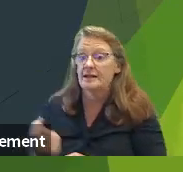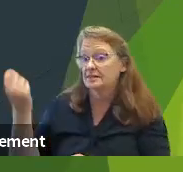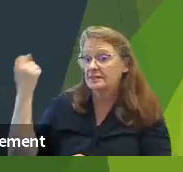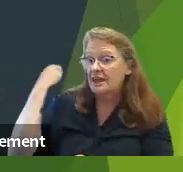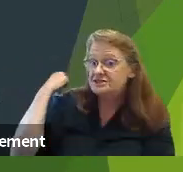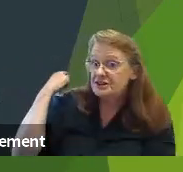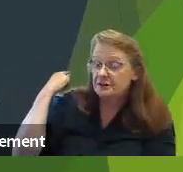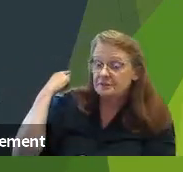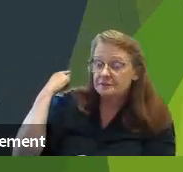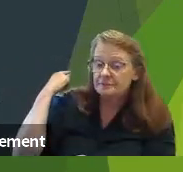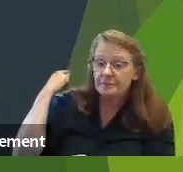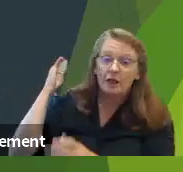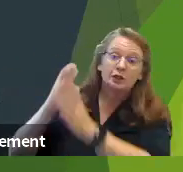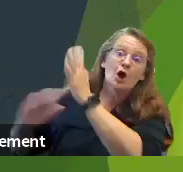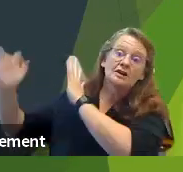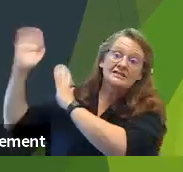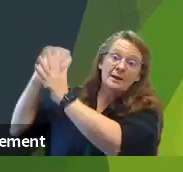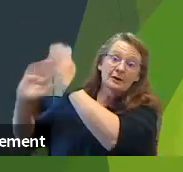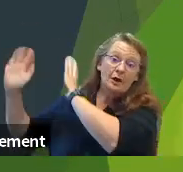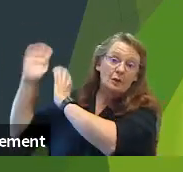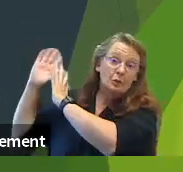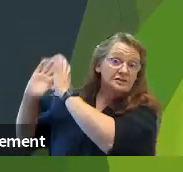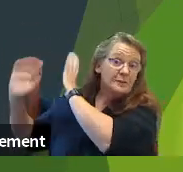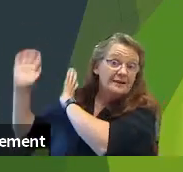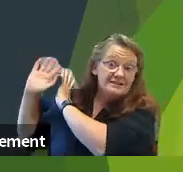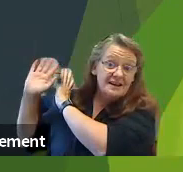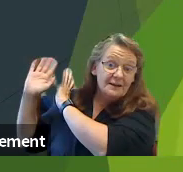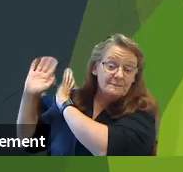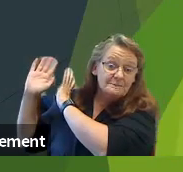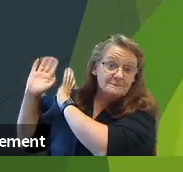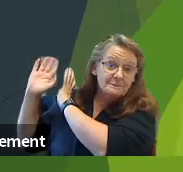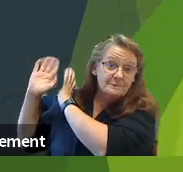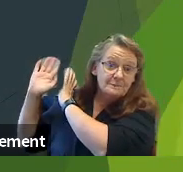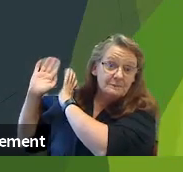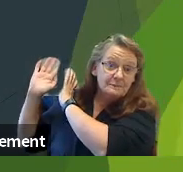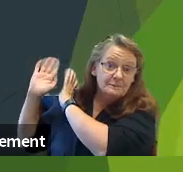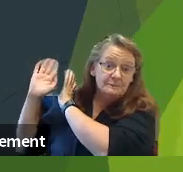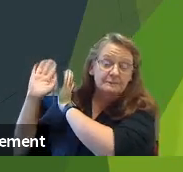Yesterday, last year, long time ago, once upon a time.